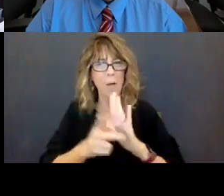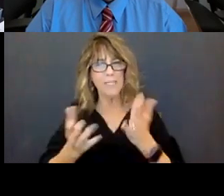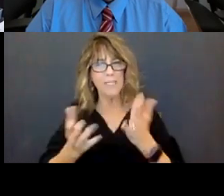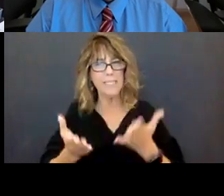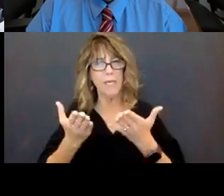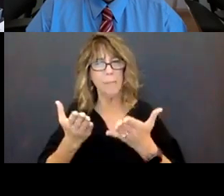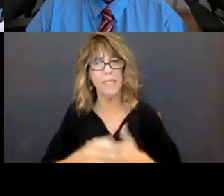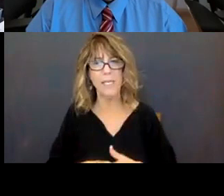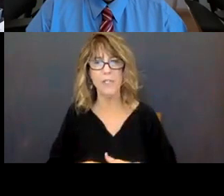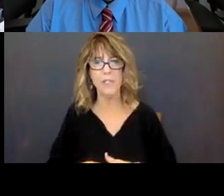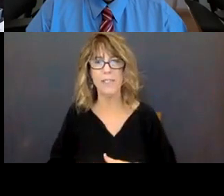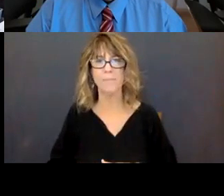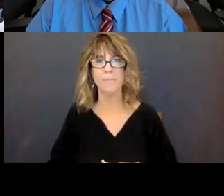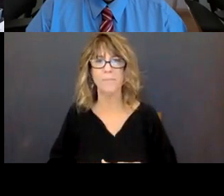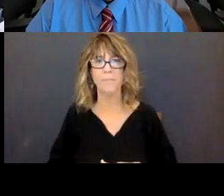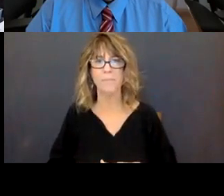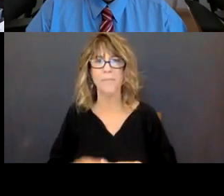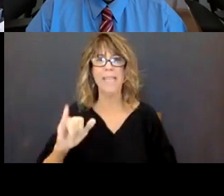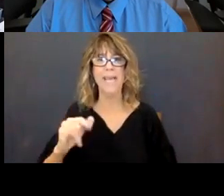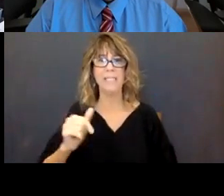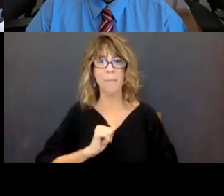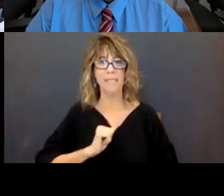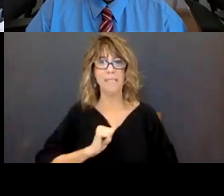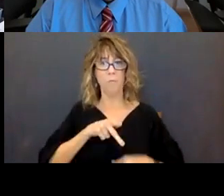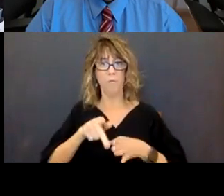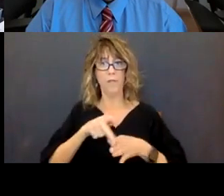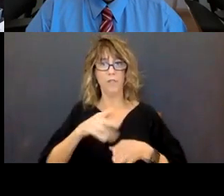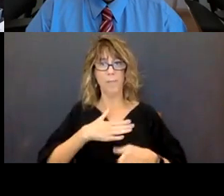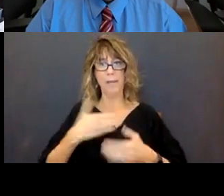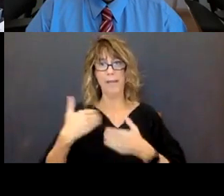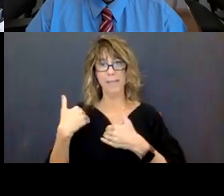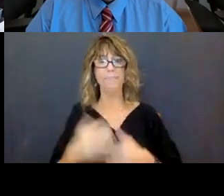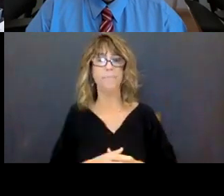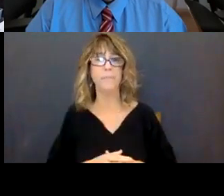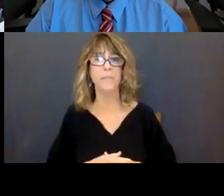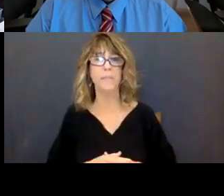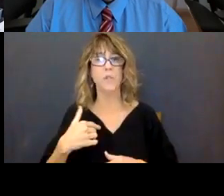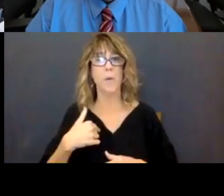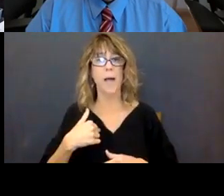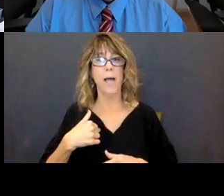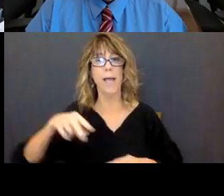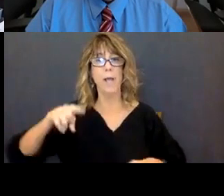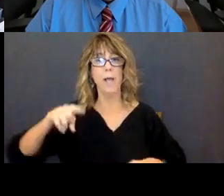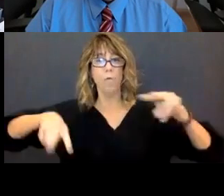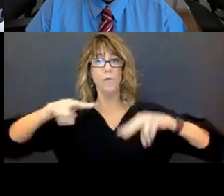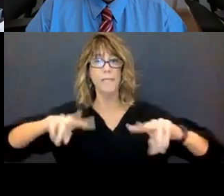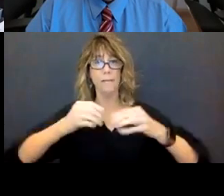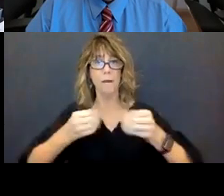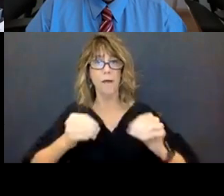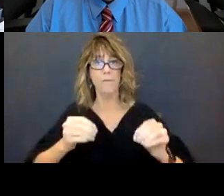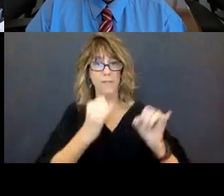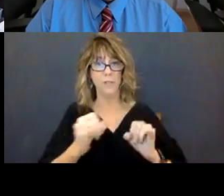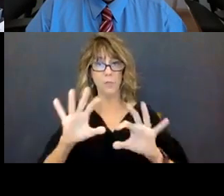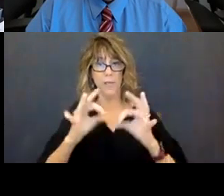where I professionally sit. So I oversee the Office of Individual and Family Affairs in one of